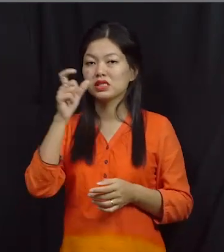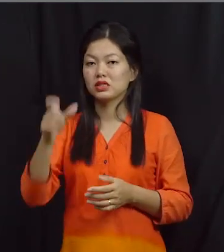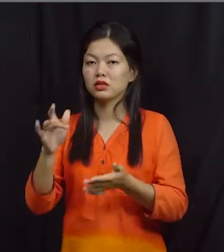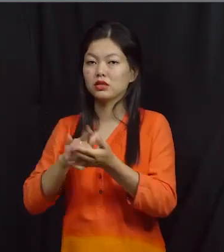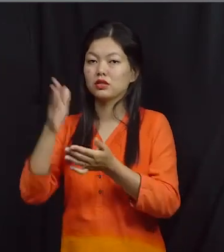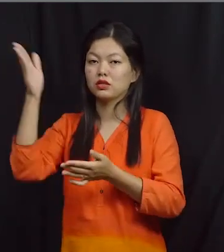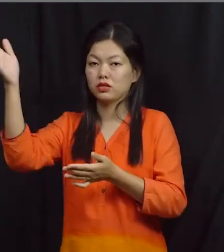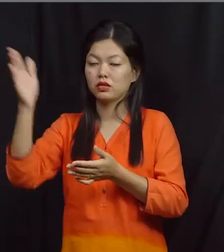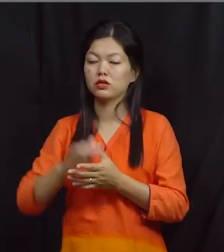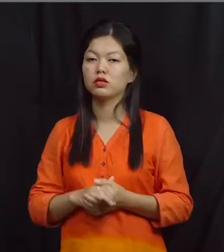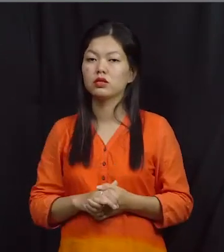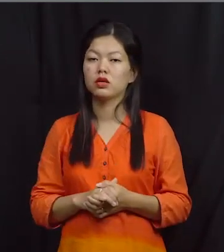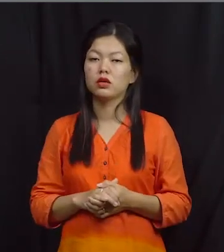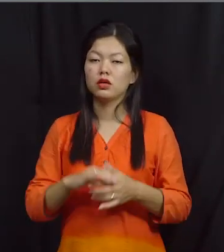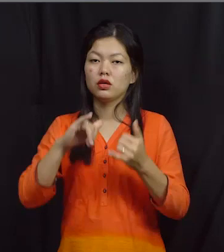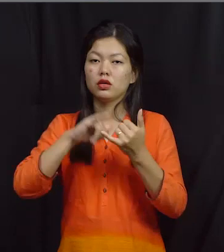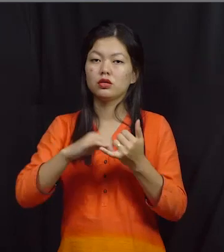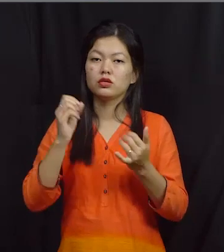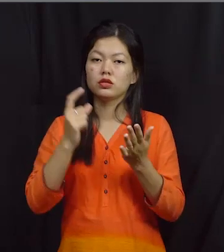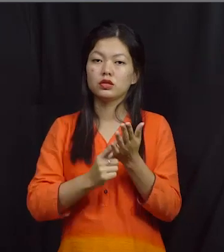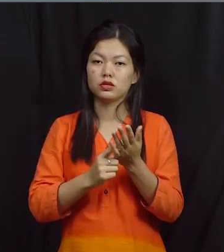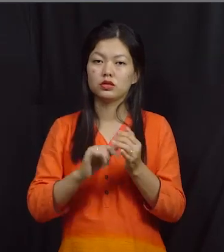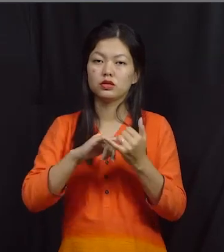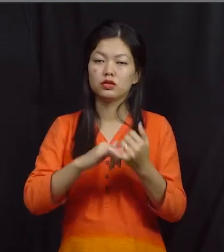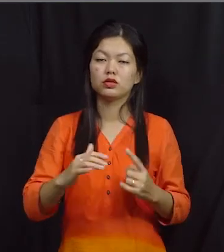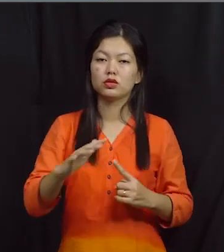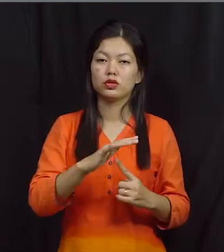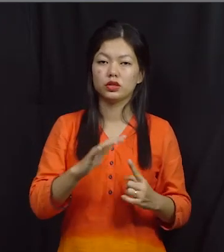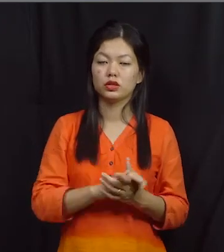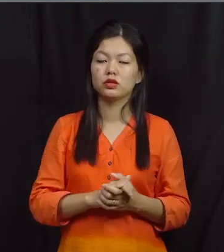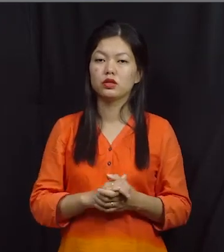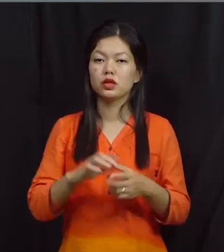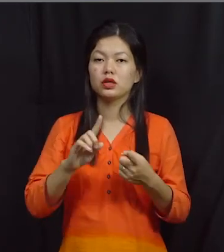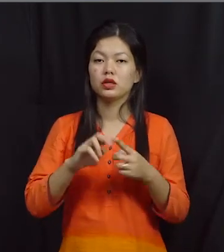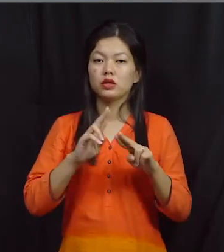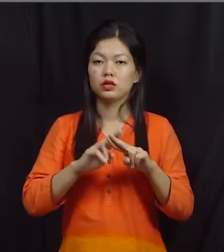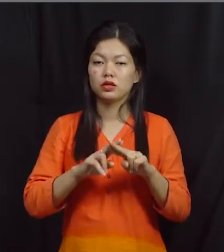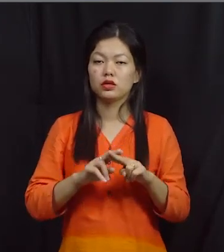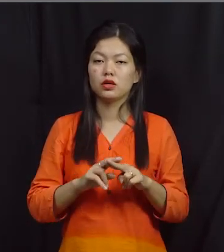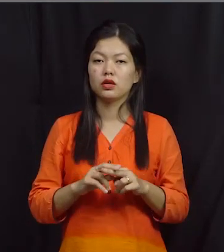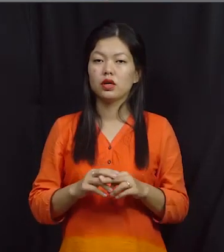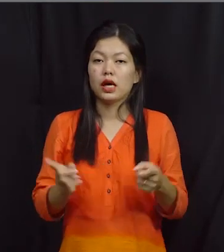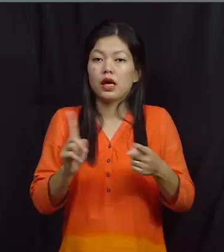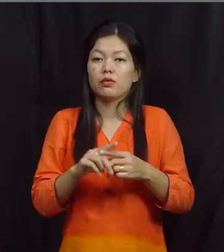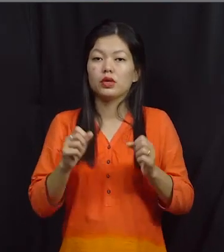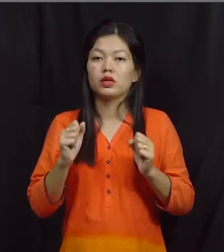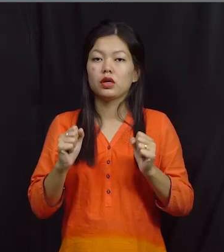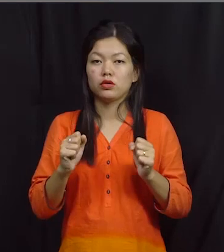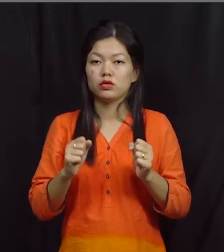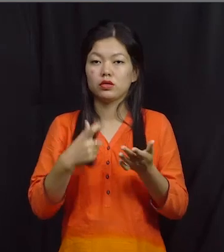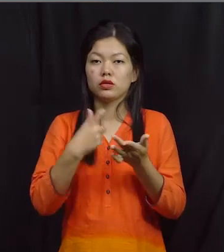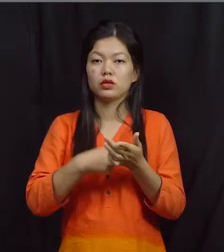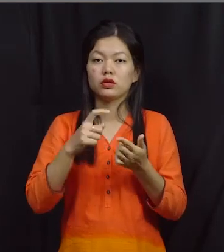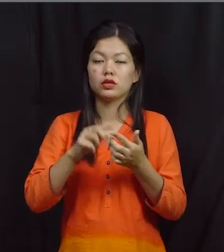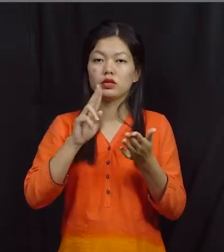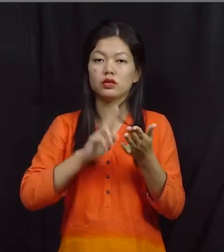efficiency came about as a result of Renaissance and Industrial Revolution. Okay, how? Because